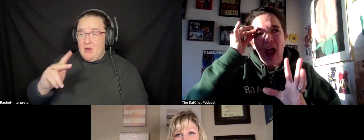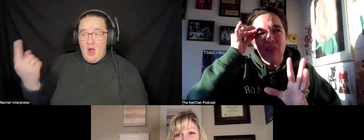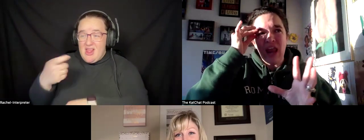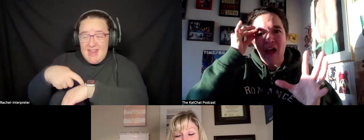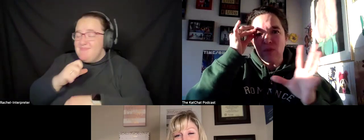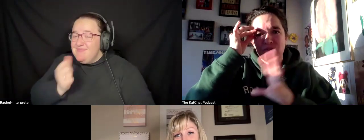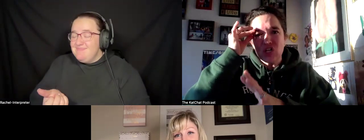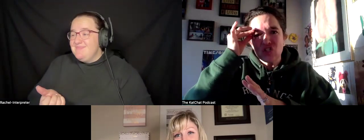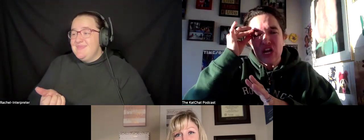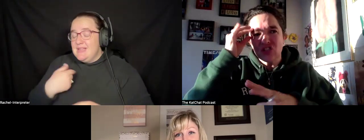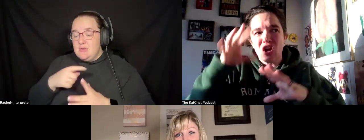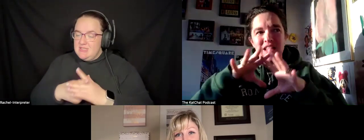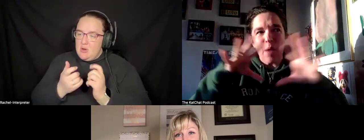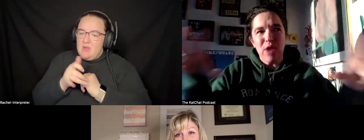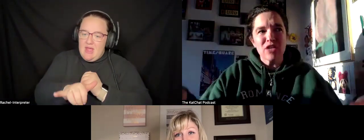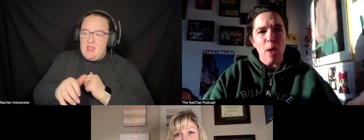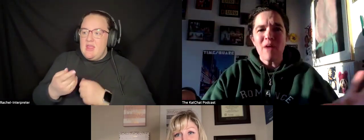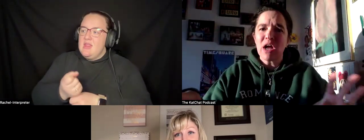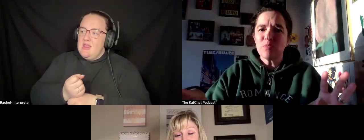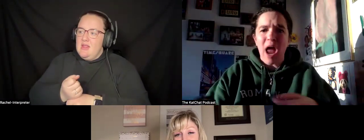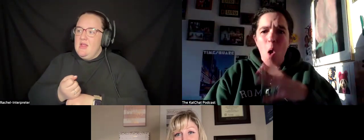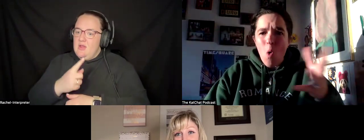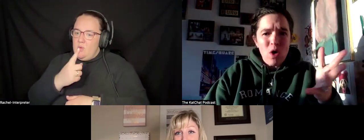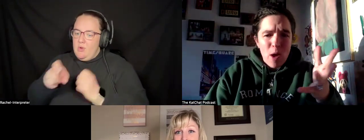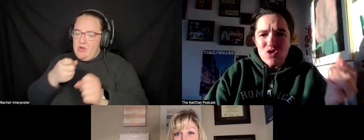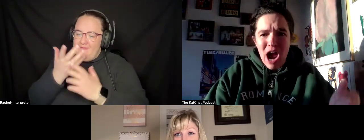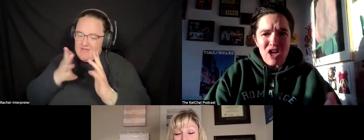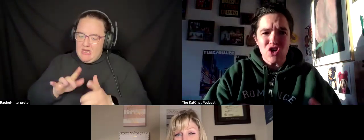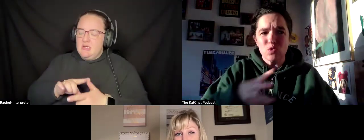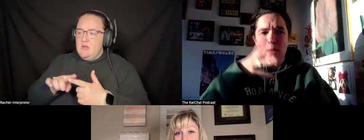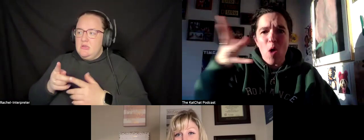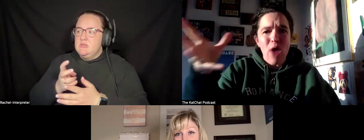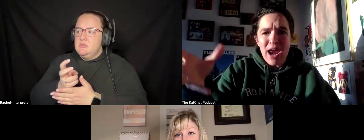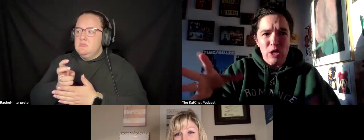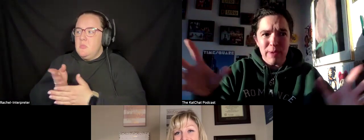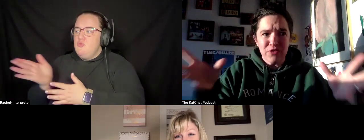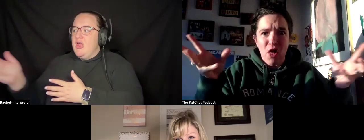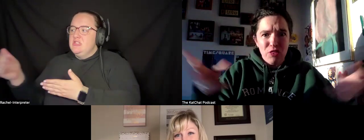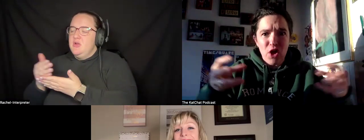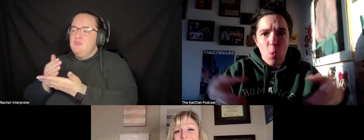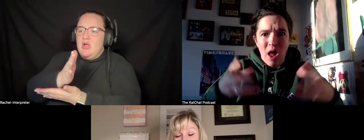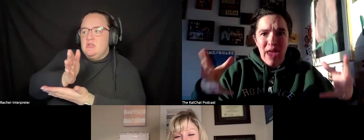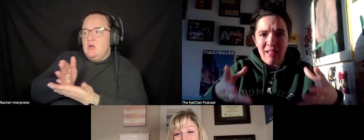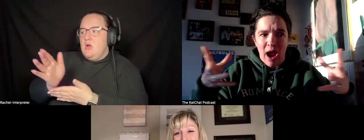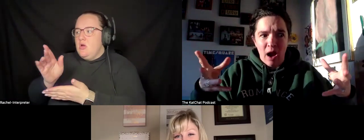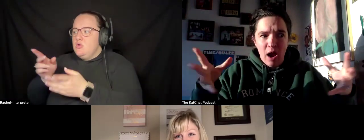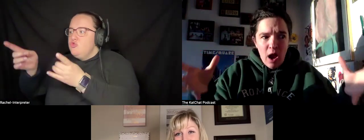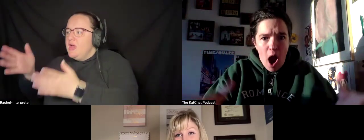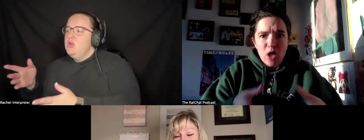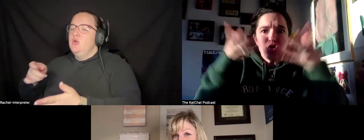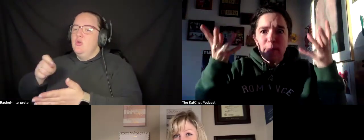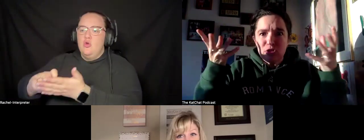on that, and then after my first year, I started to like branch out. My friends were like, what about directors? What about writers? Because they're the ones that